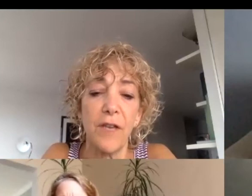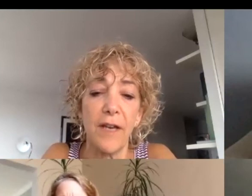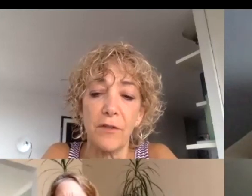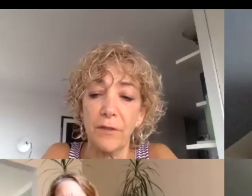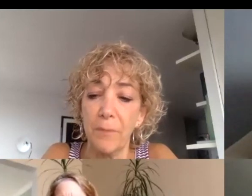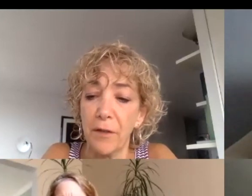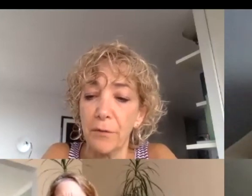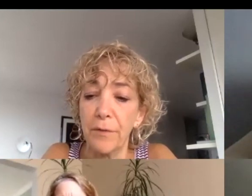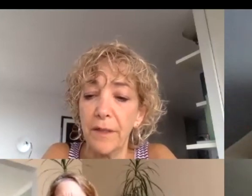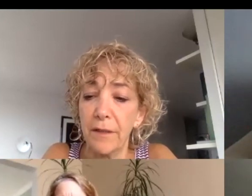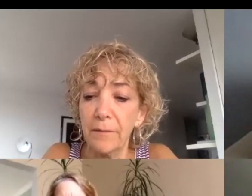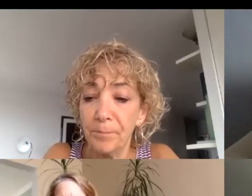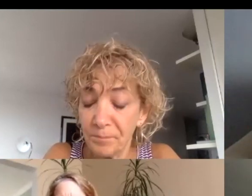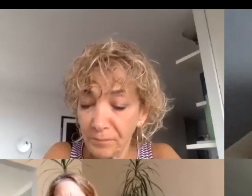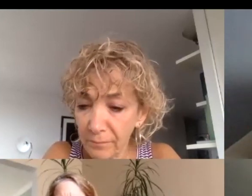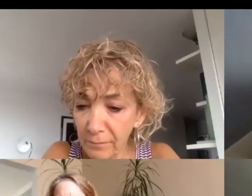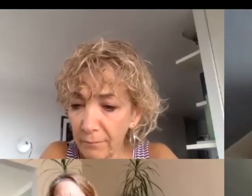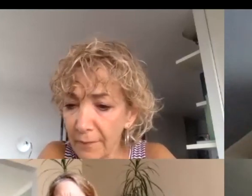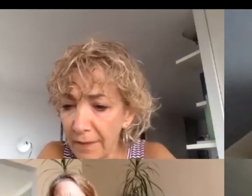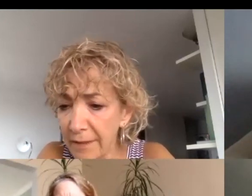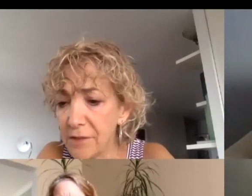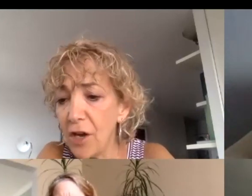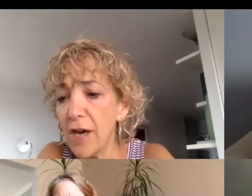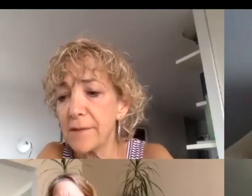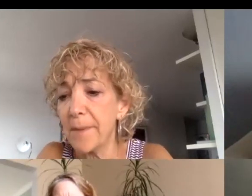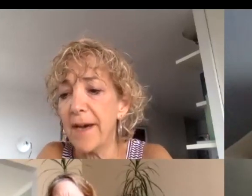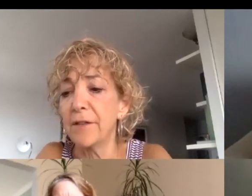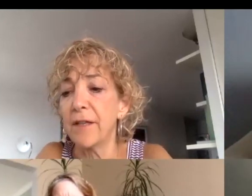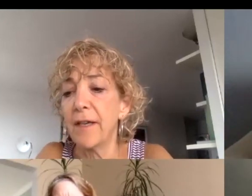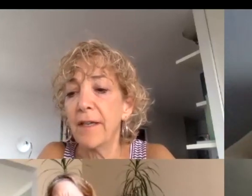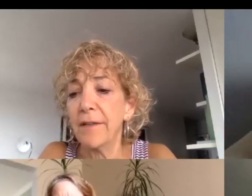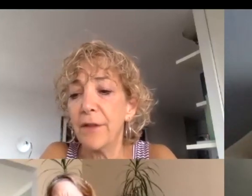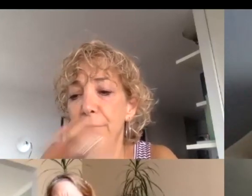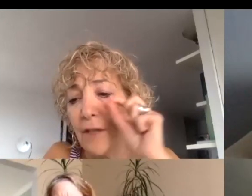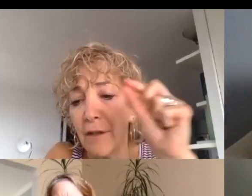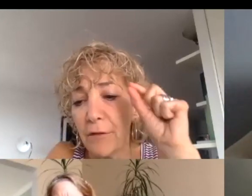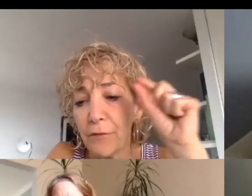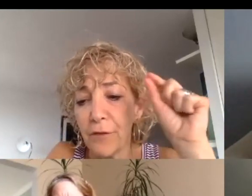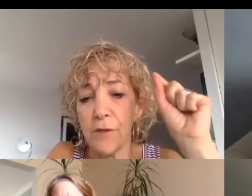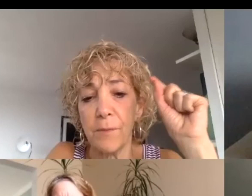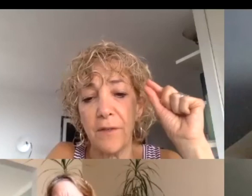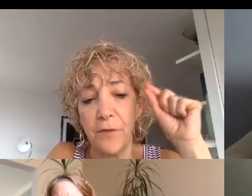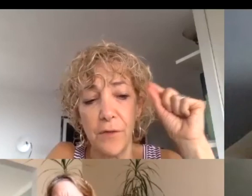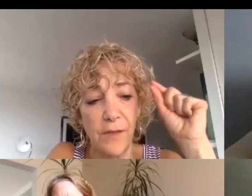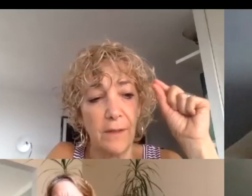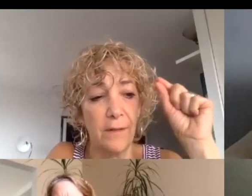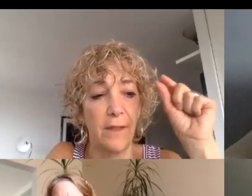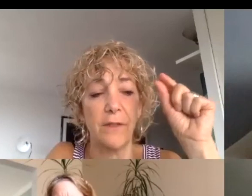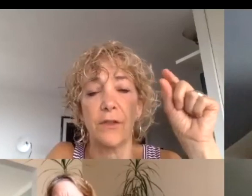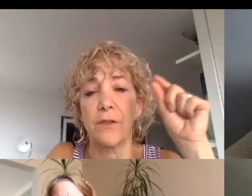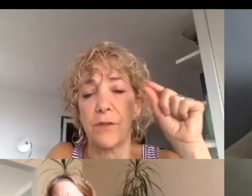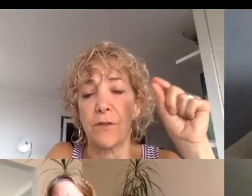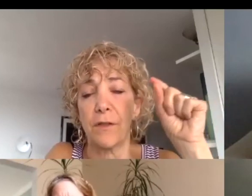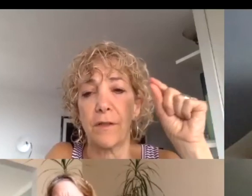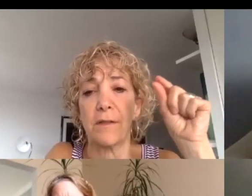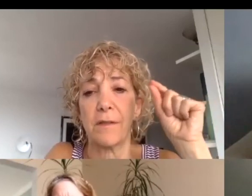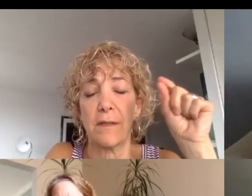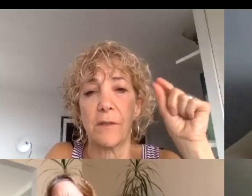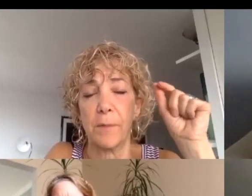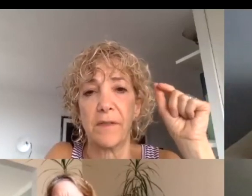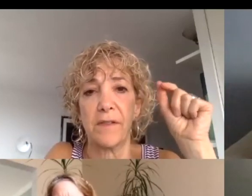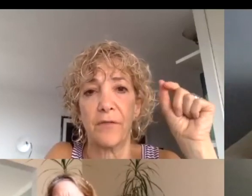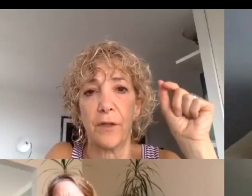the trajectory of my career. And I talked about my first inclination to start